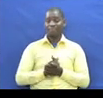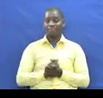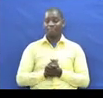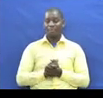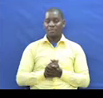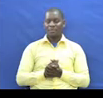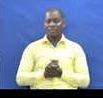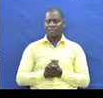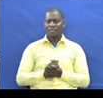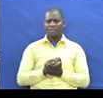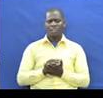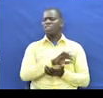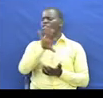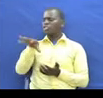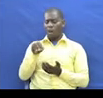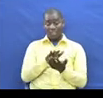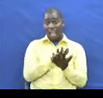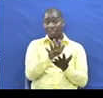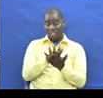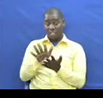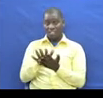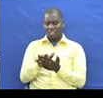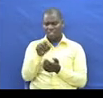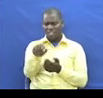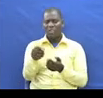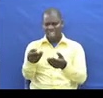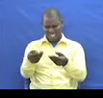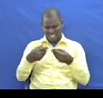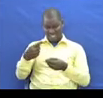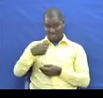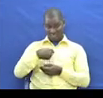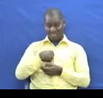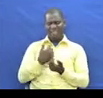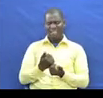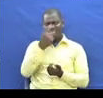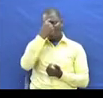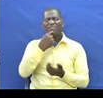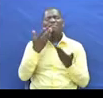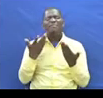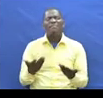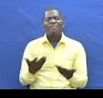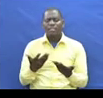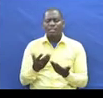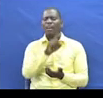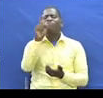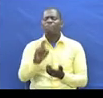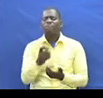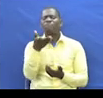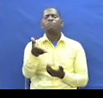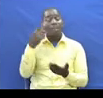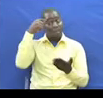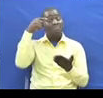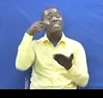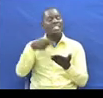Now with those explanations, I think you can give me the definition of the function. What is function? Everyone can use his